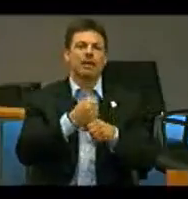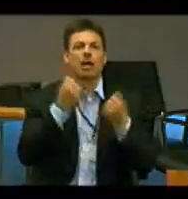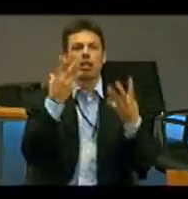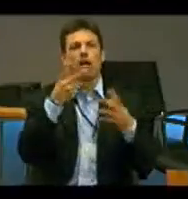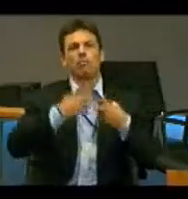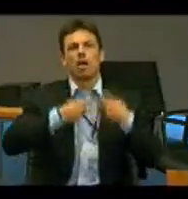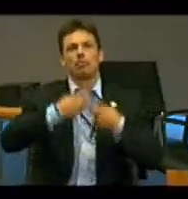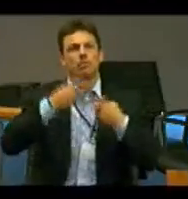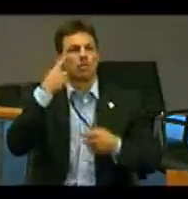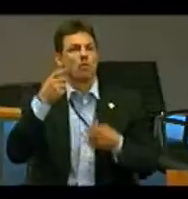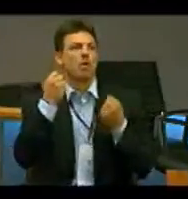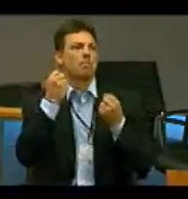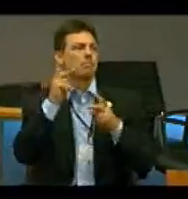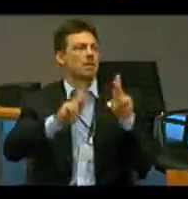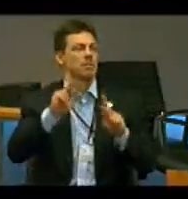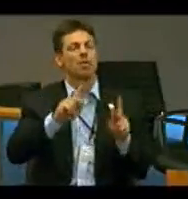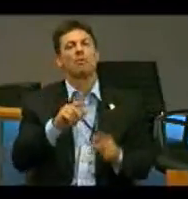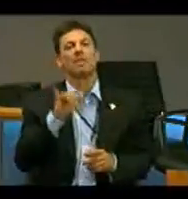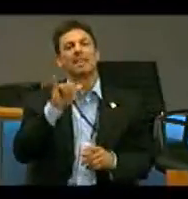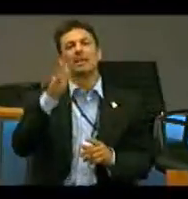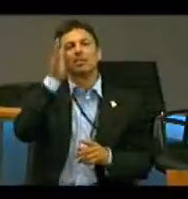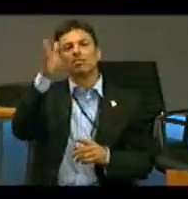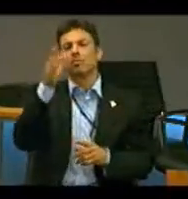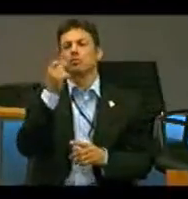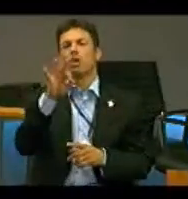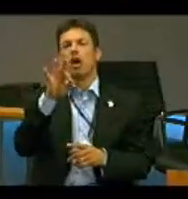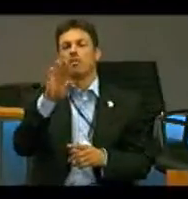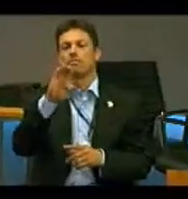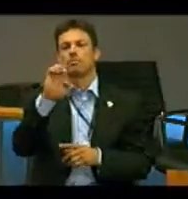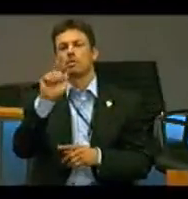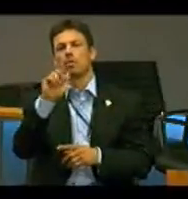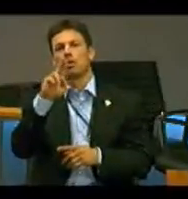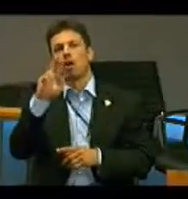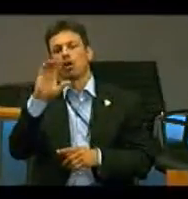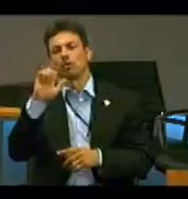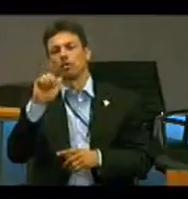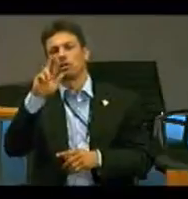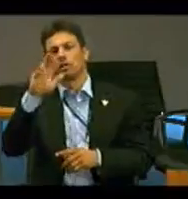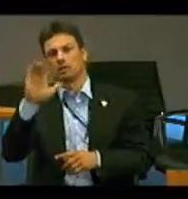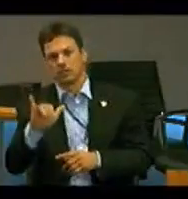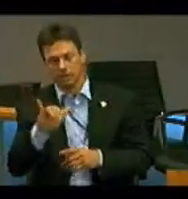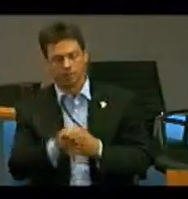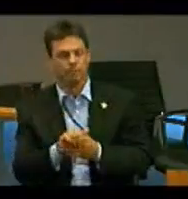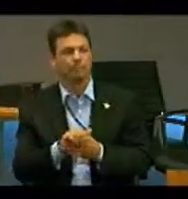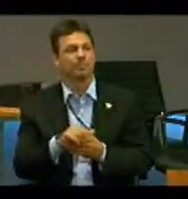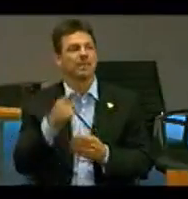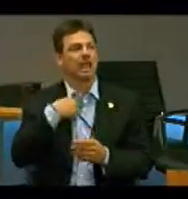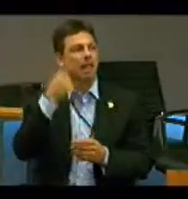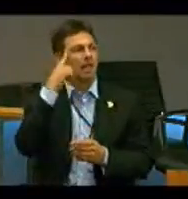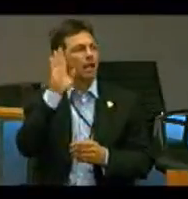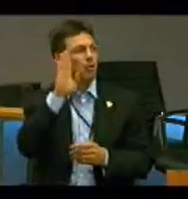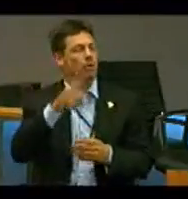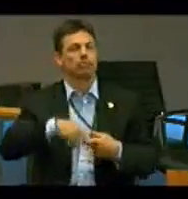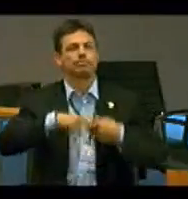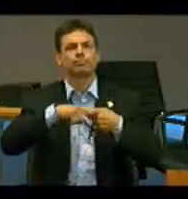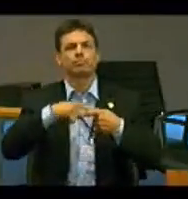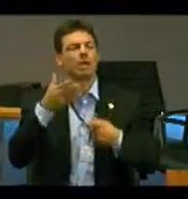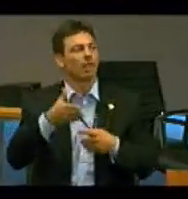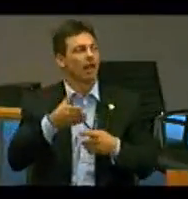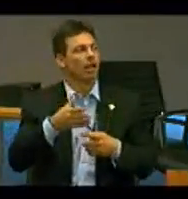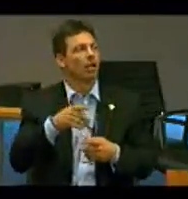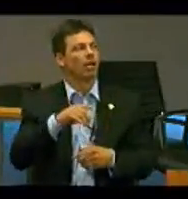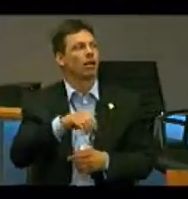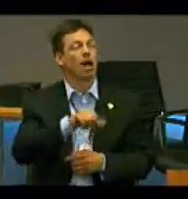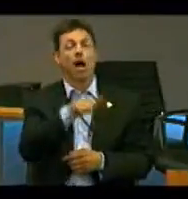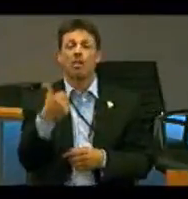of bureaucracy. I believe we are better off trusting our teachers. I think I'll stop there, other than